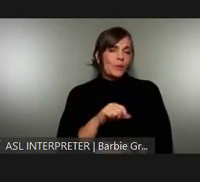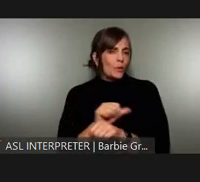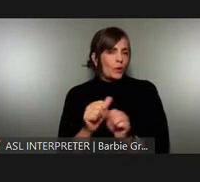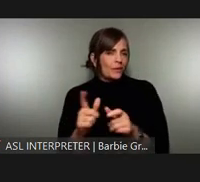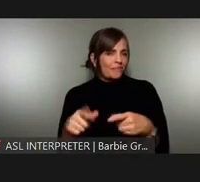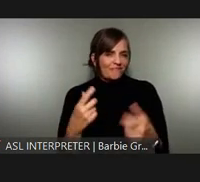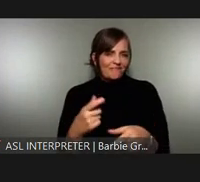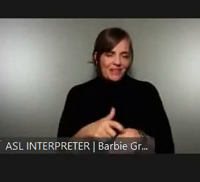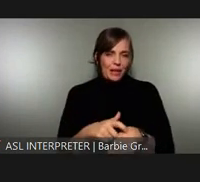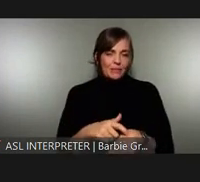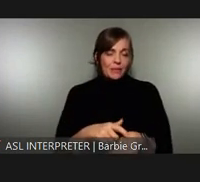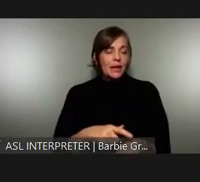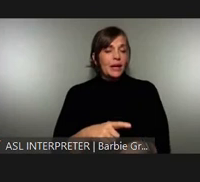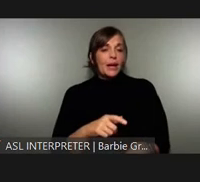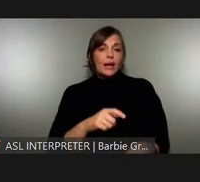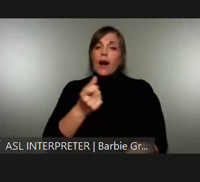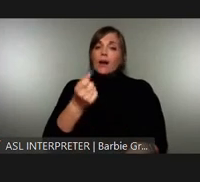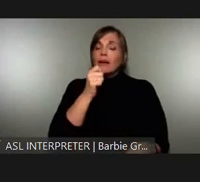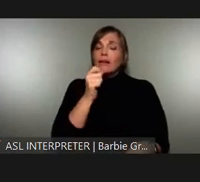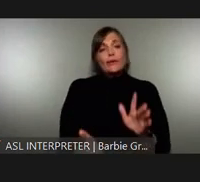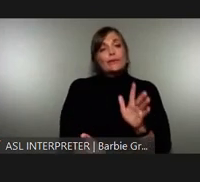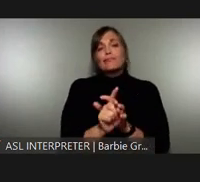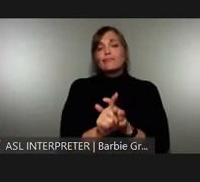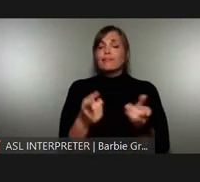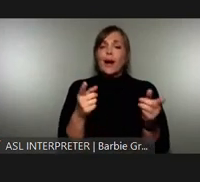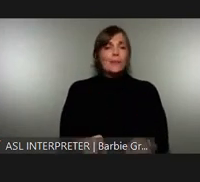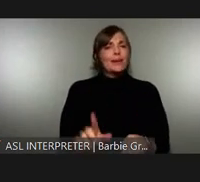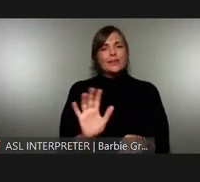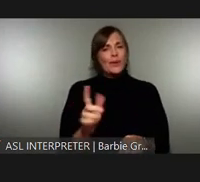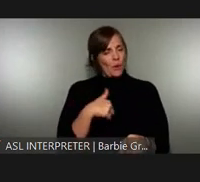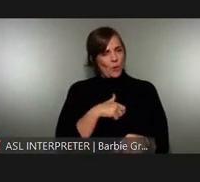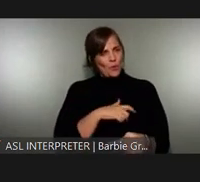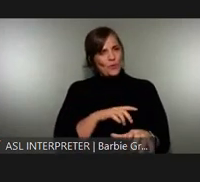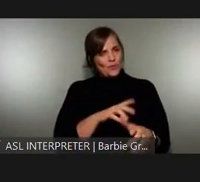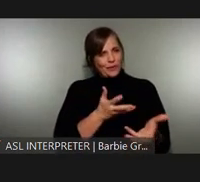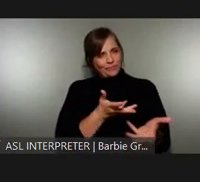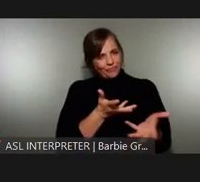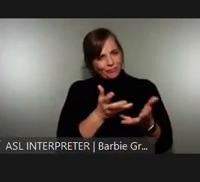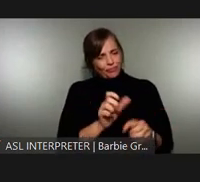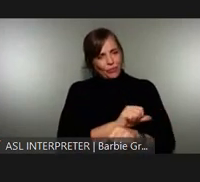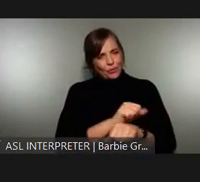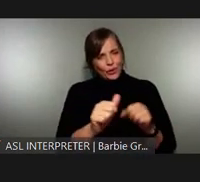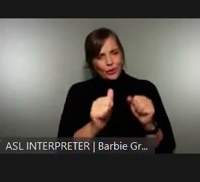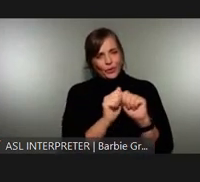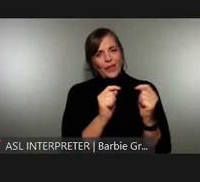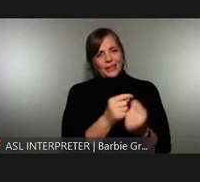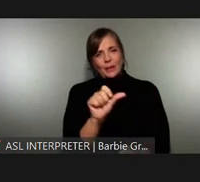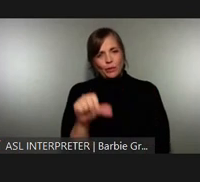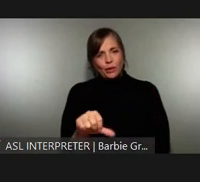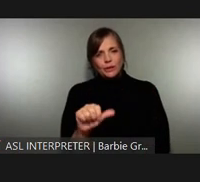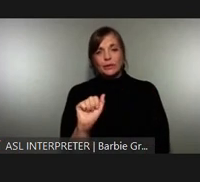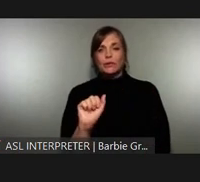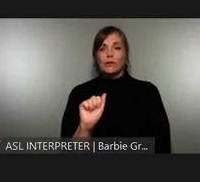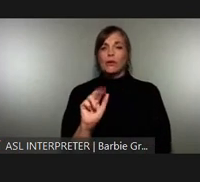don't magically appear over the course of a period of time. We've had the pleasure of working with a team in Austin for several years